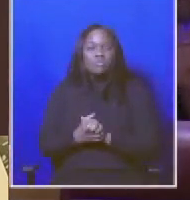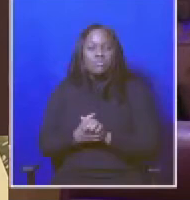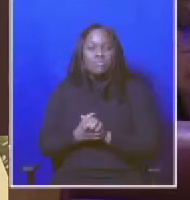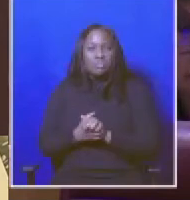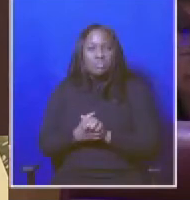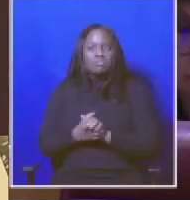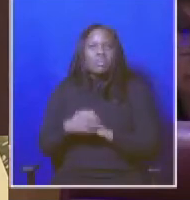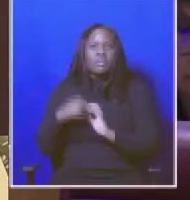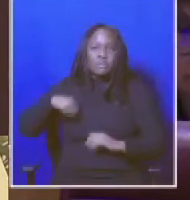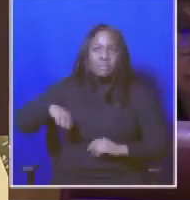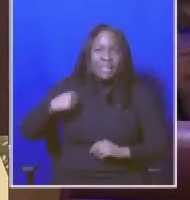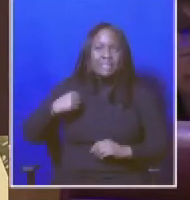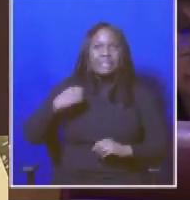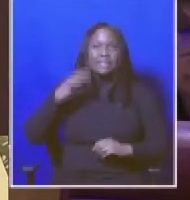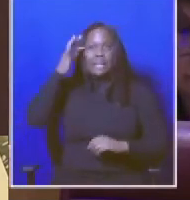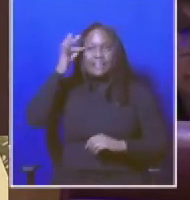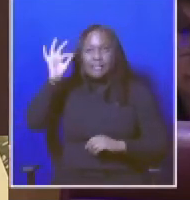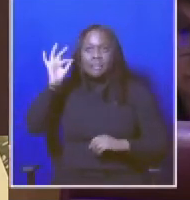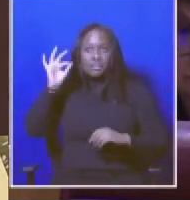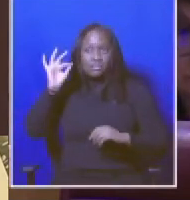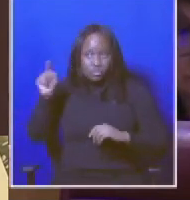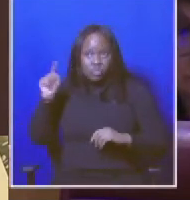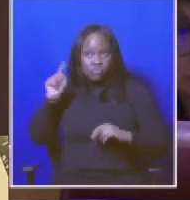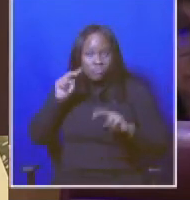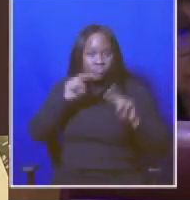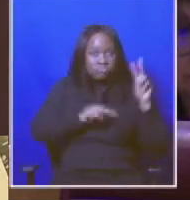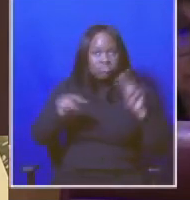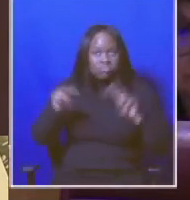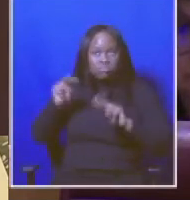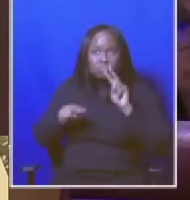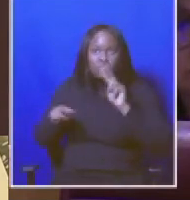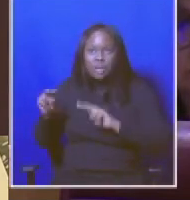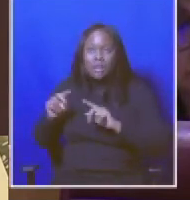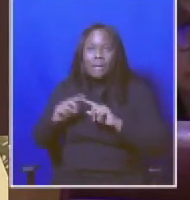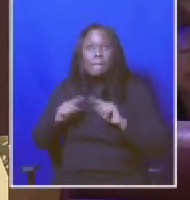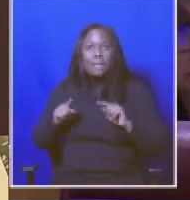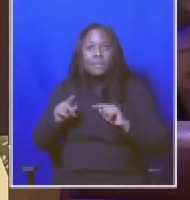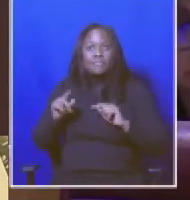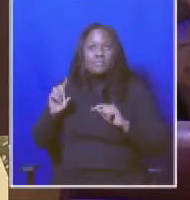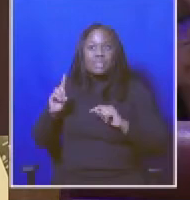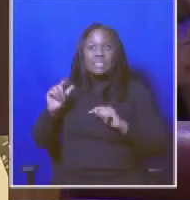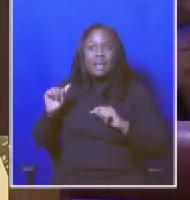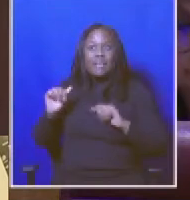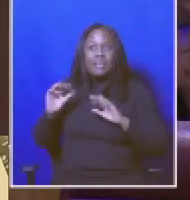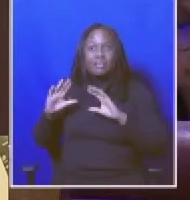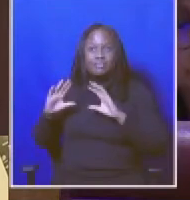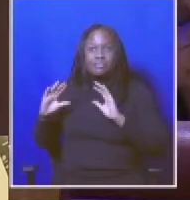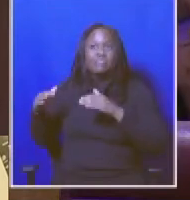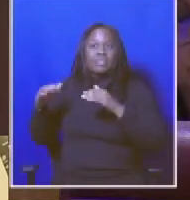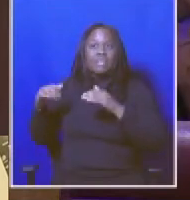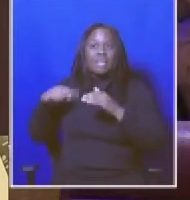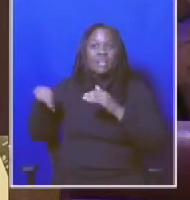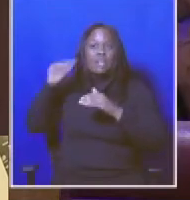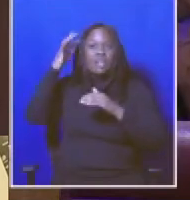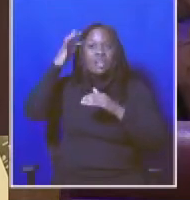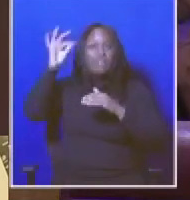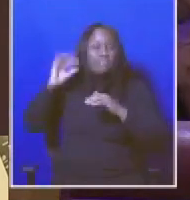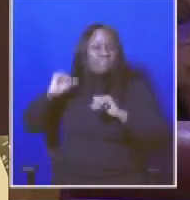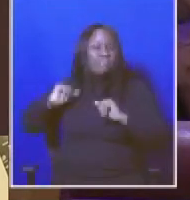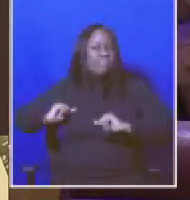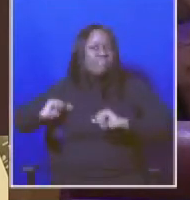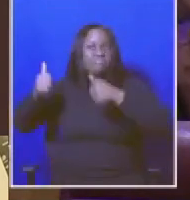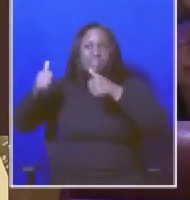Africa. Now, without a shadow of a doubt, the median DA-run government delivers better services than the